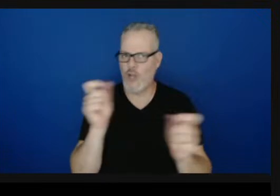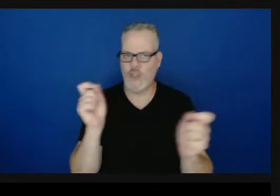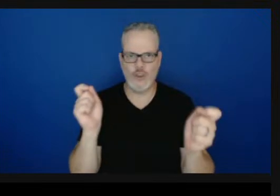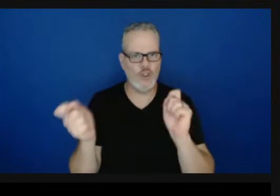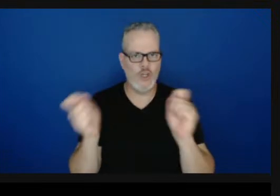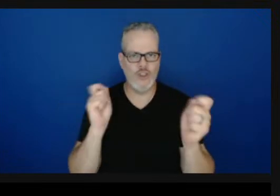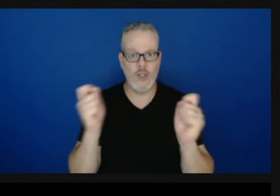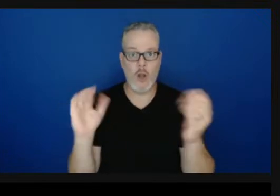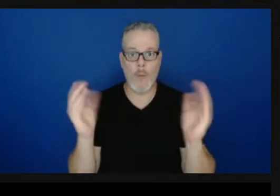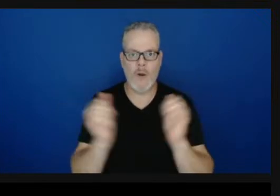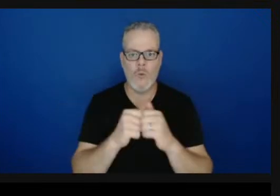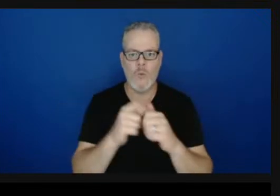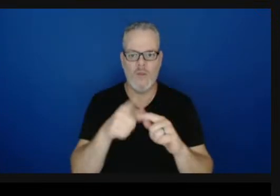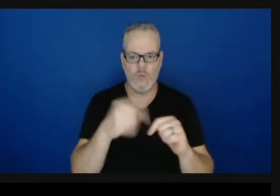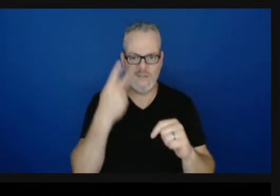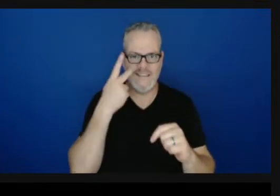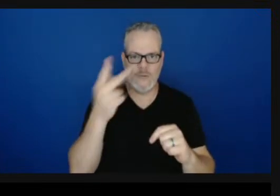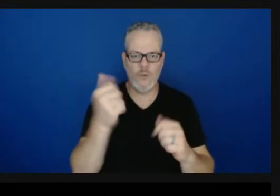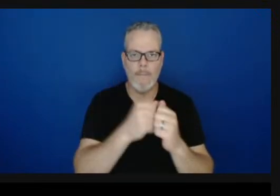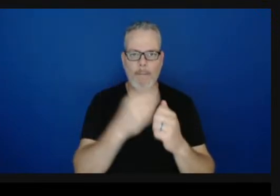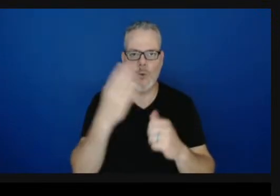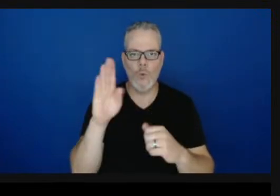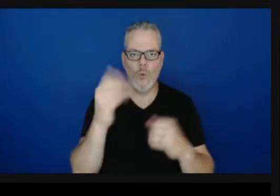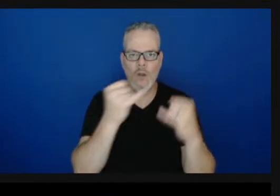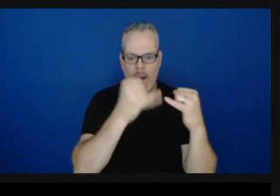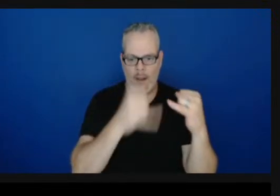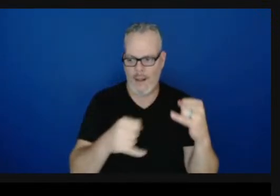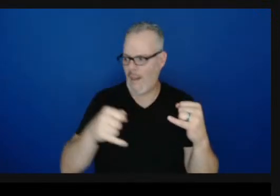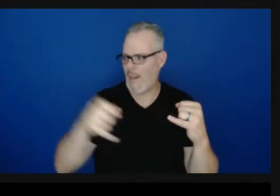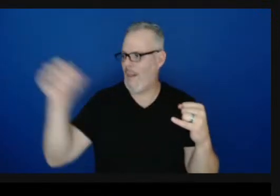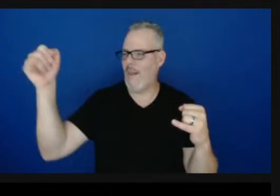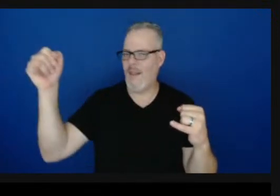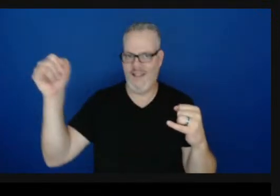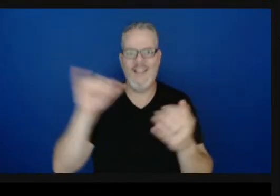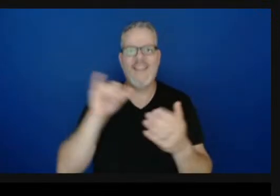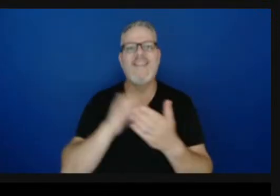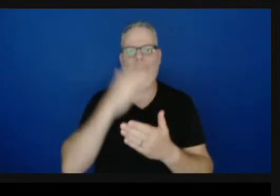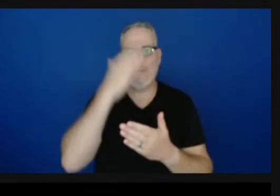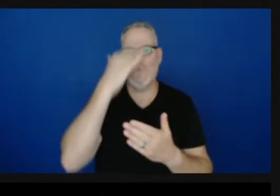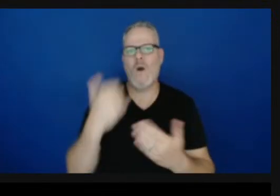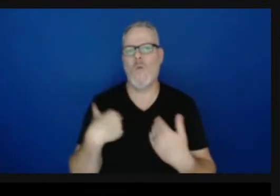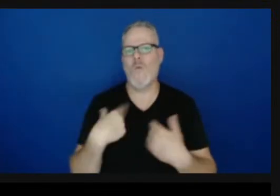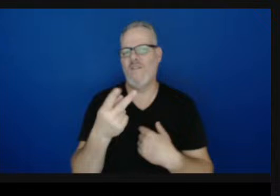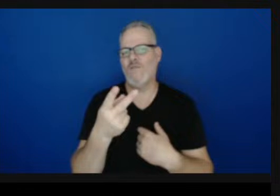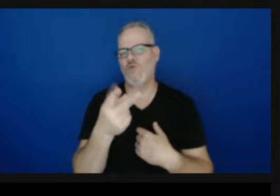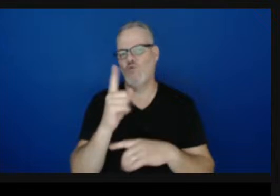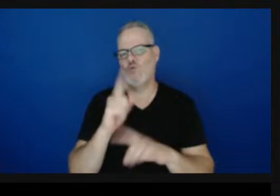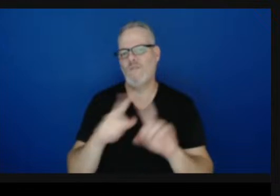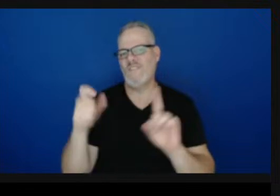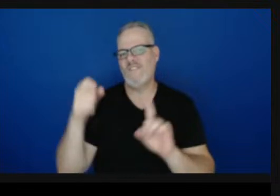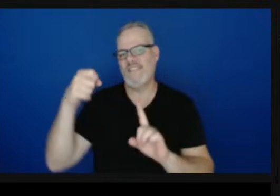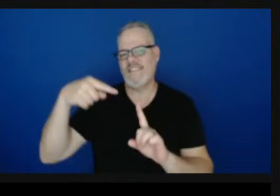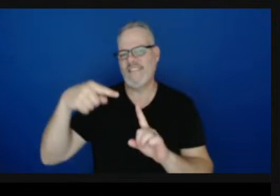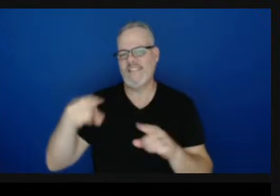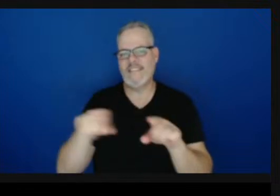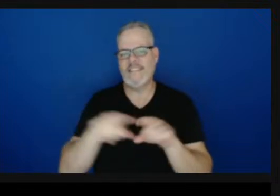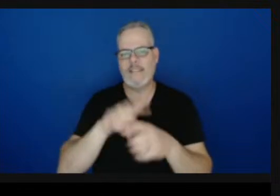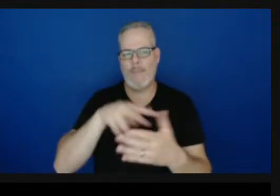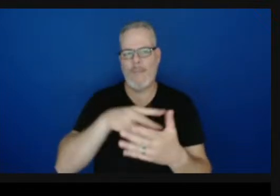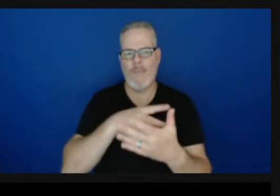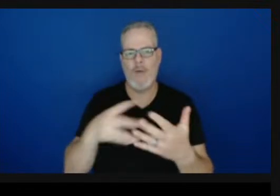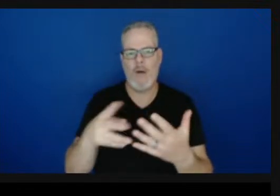at the summit. And so that's the key thing here, and why we have these two signals in the same plot, is to see if the pressures at the summit